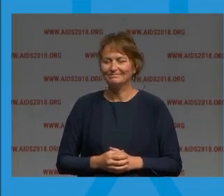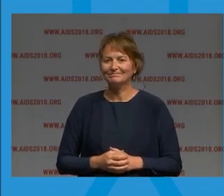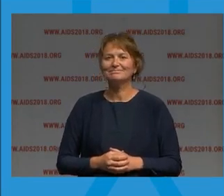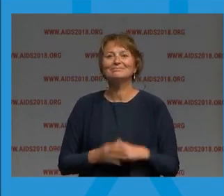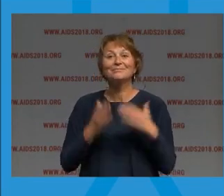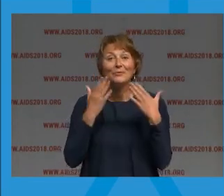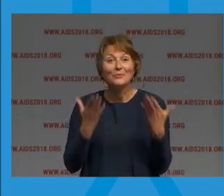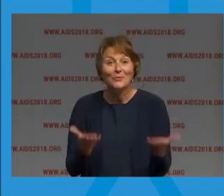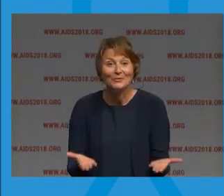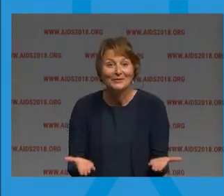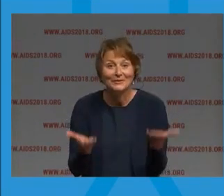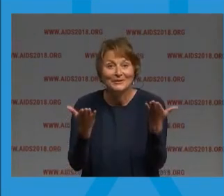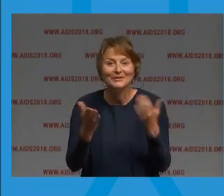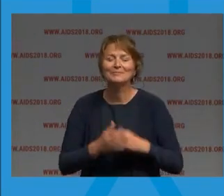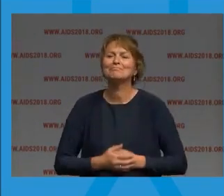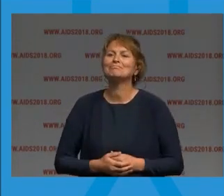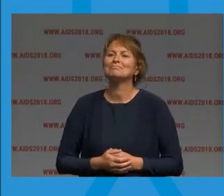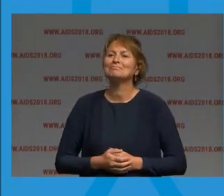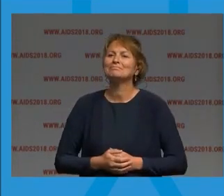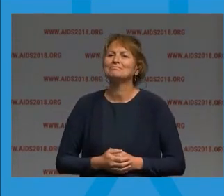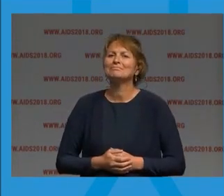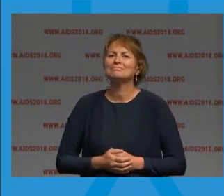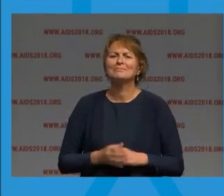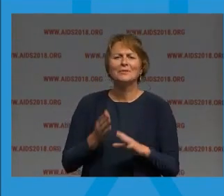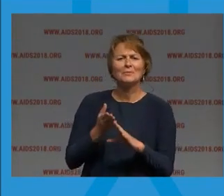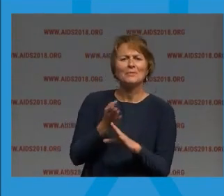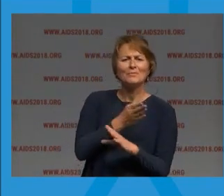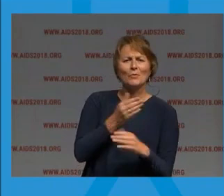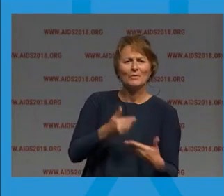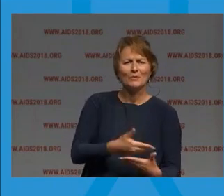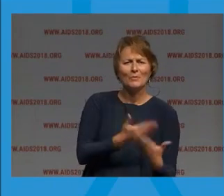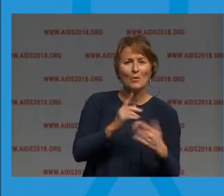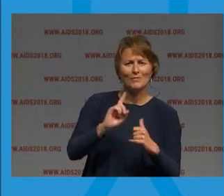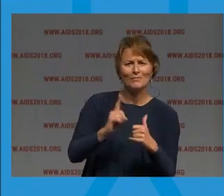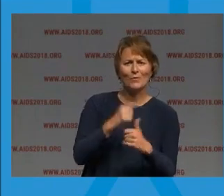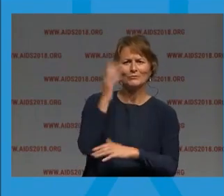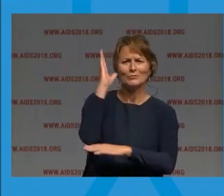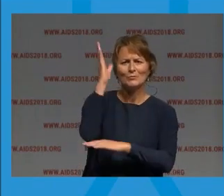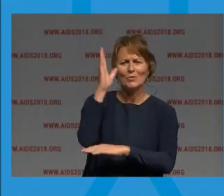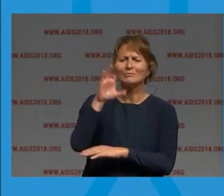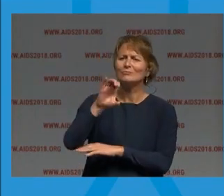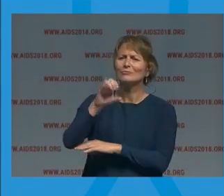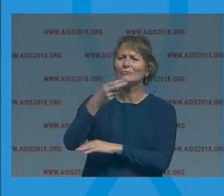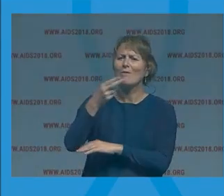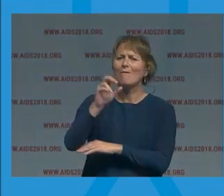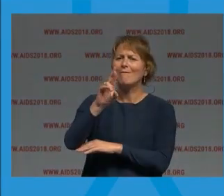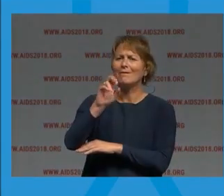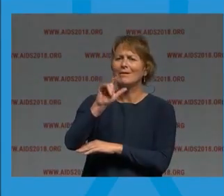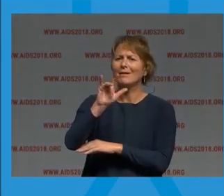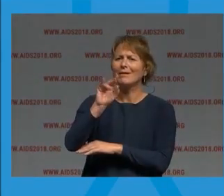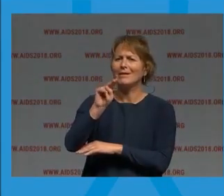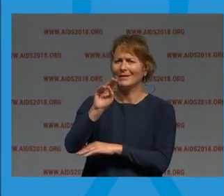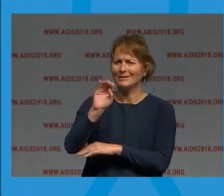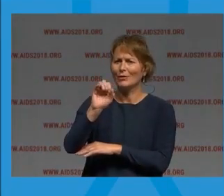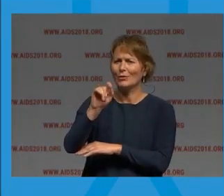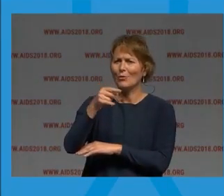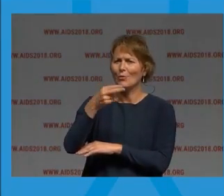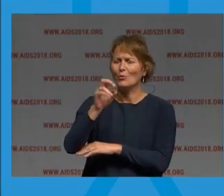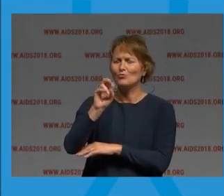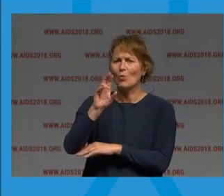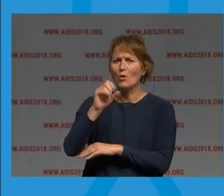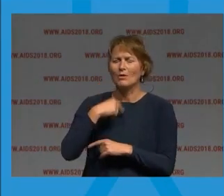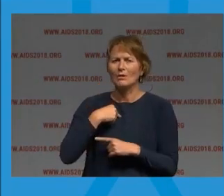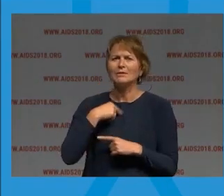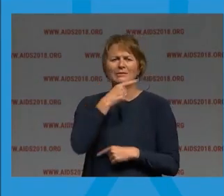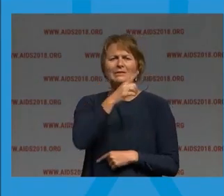Good morning. When I listened to Charlize Theron speak about privilege, I had to review my own,